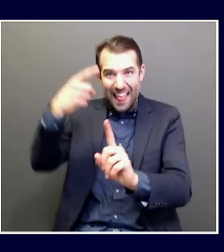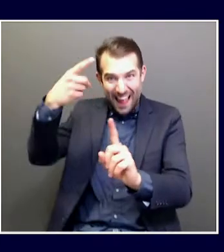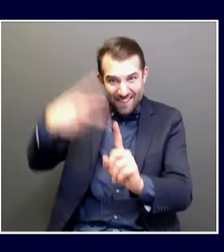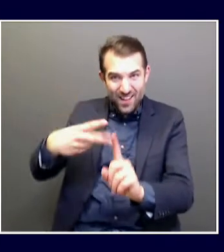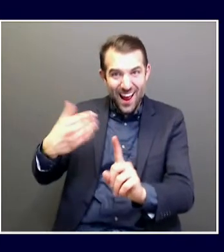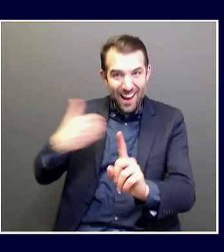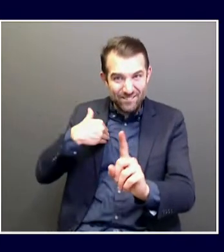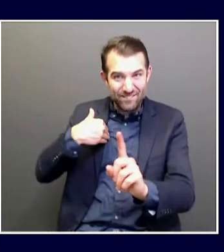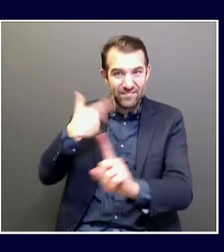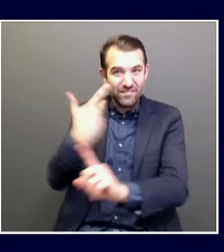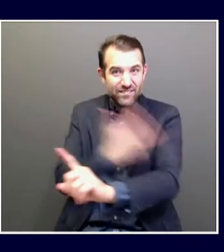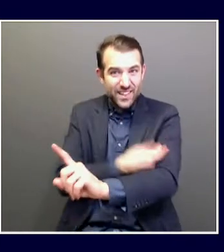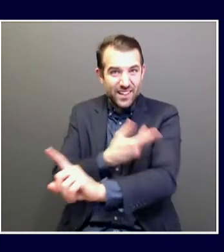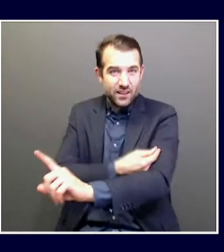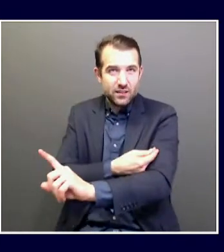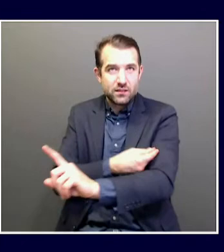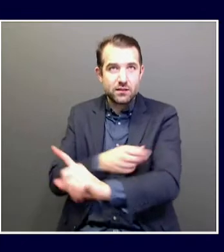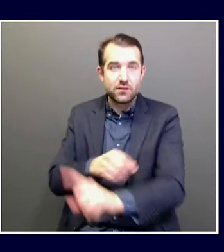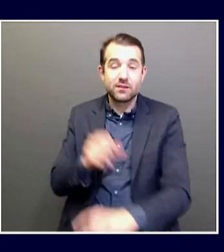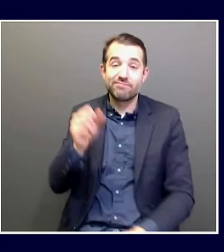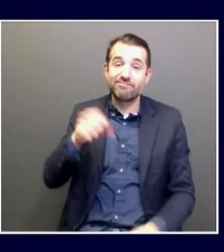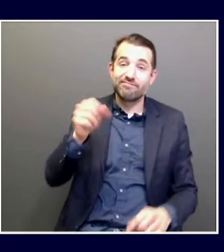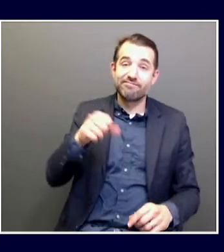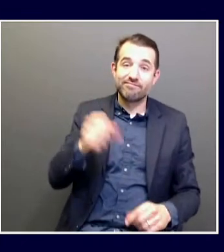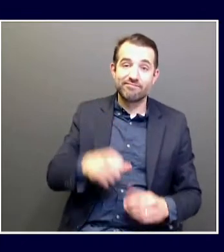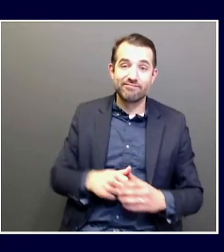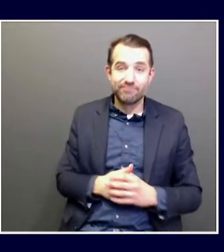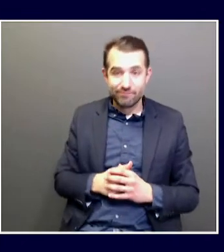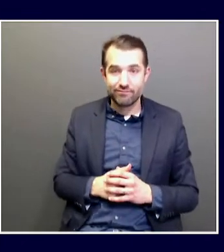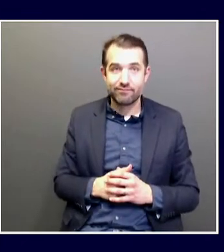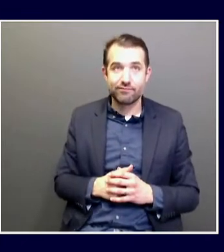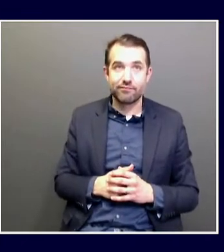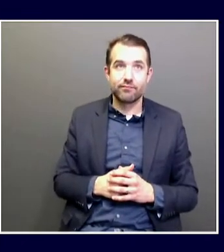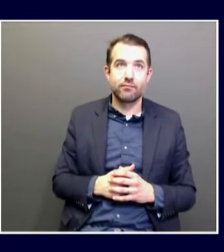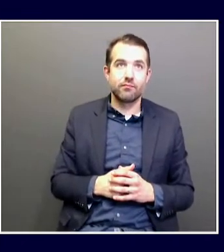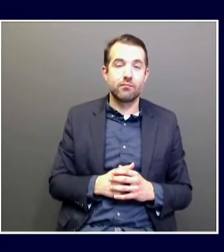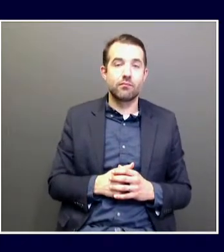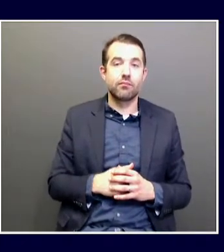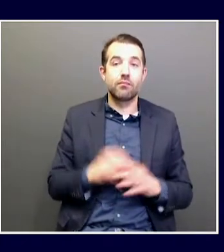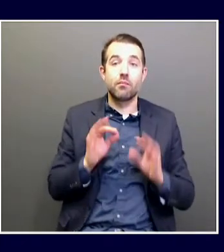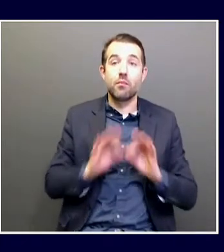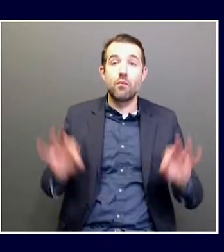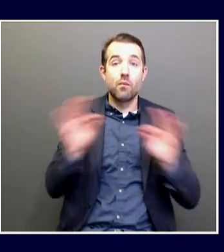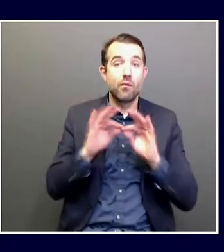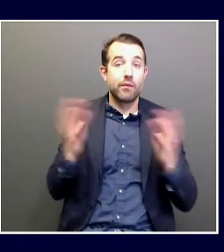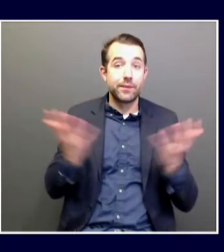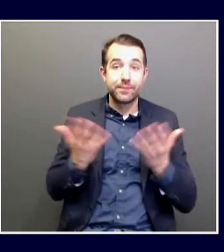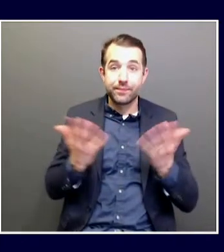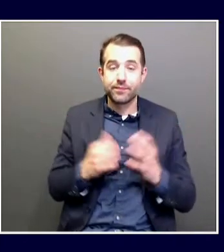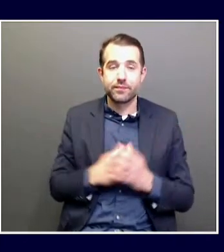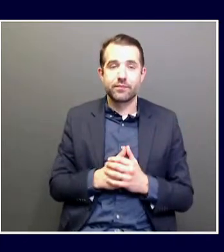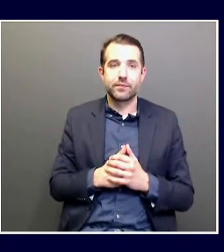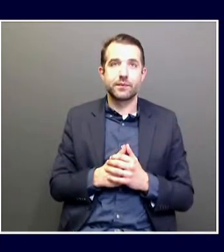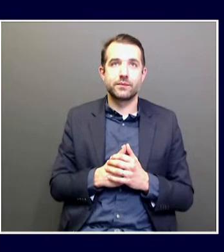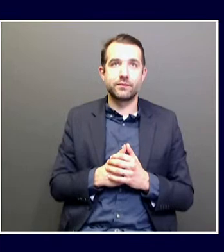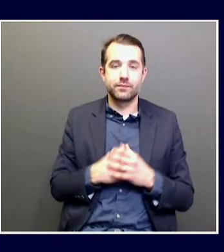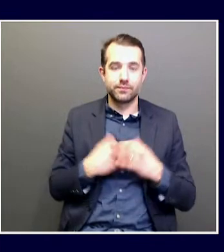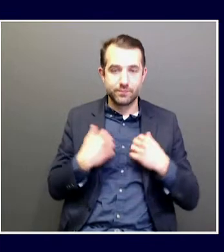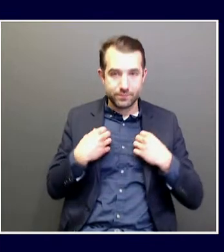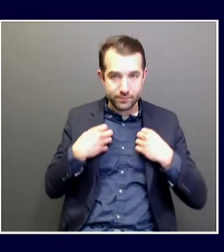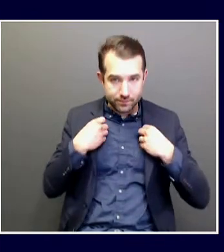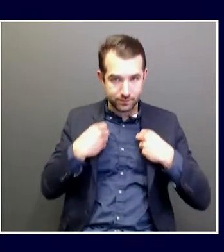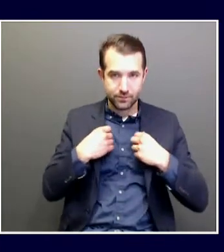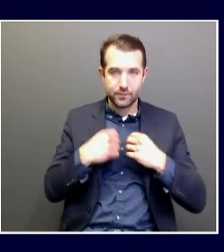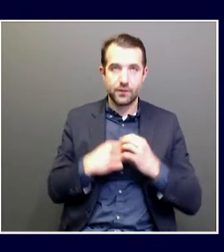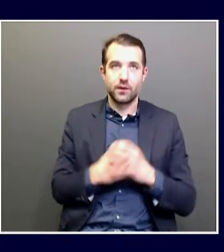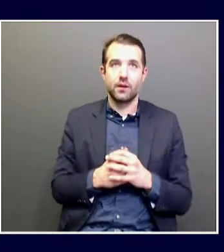is the case, Emily. The key to look at is what is the rate of, what is the likelihood of being